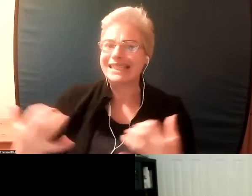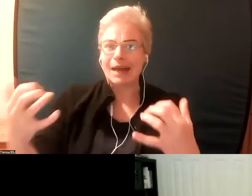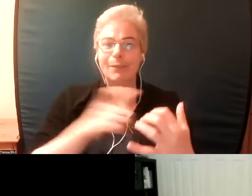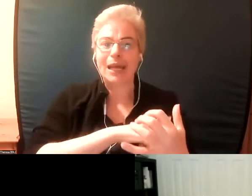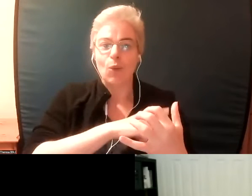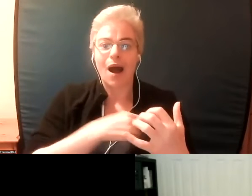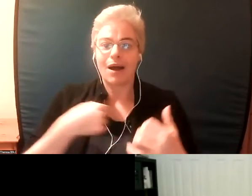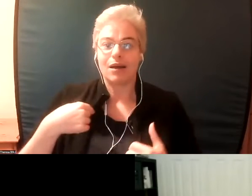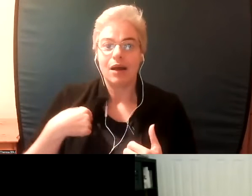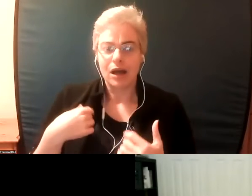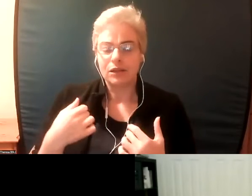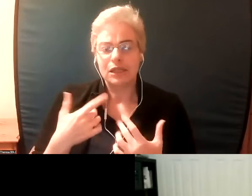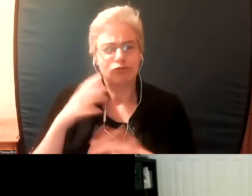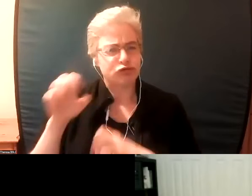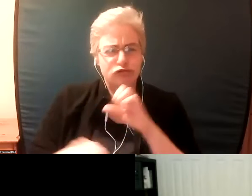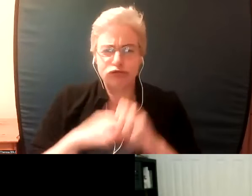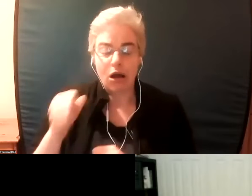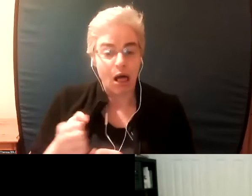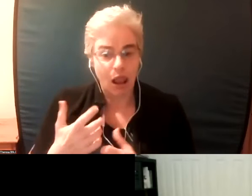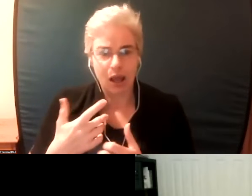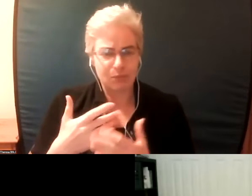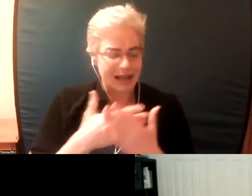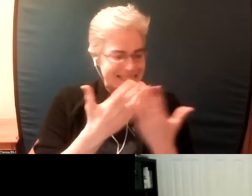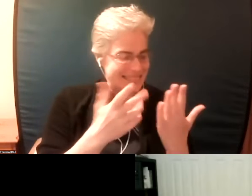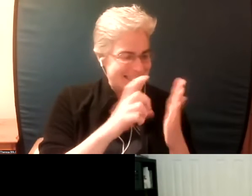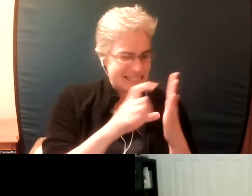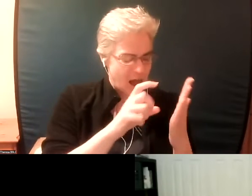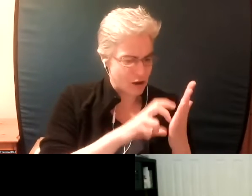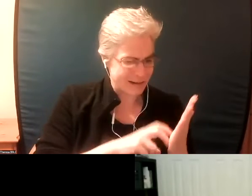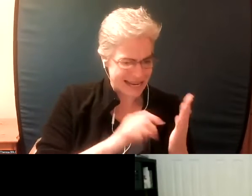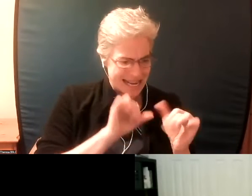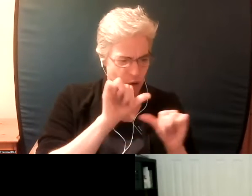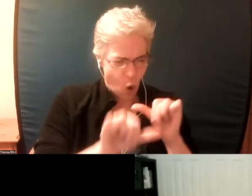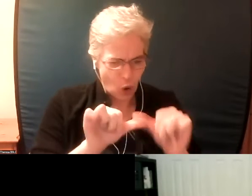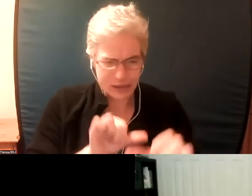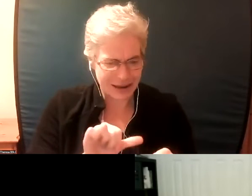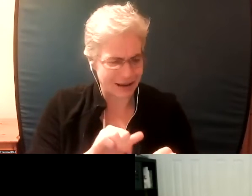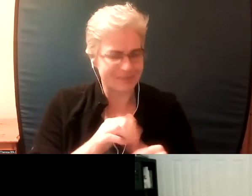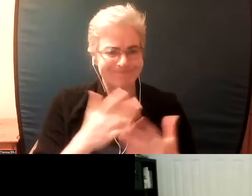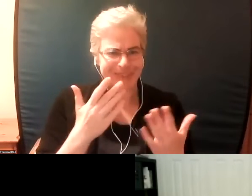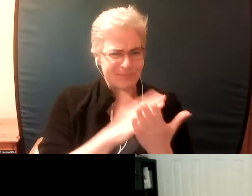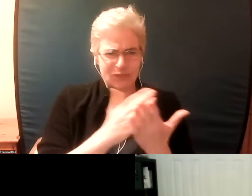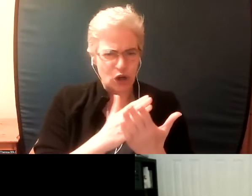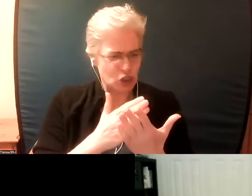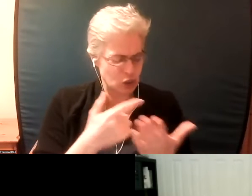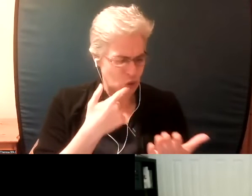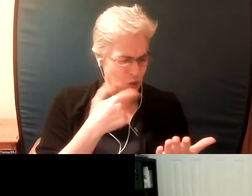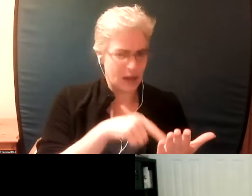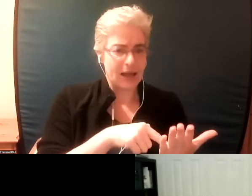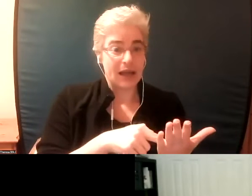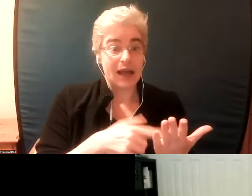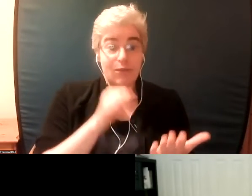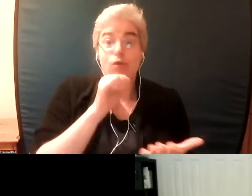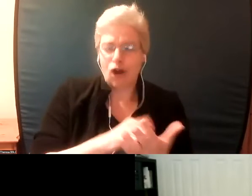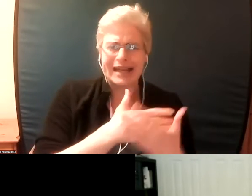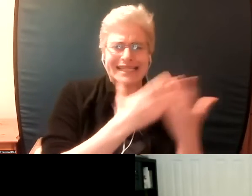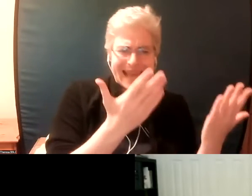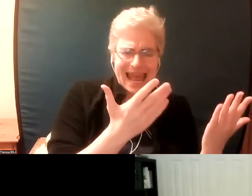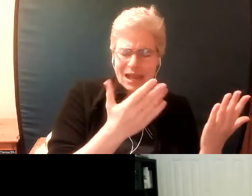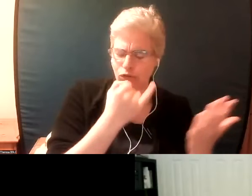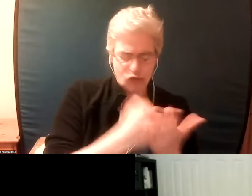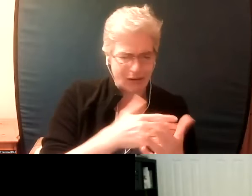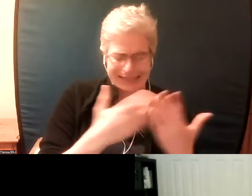I struggle to keep my day's diary in order. I'm never entirely sure, even if I'm on the right day or the wrong